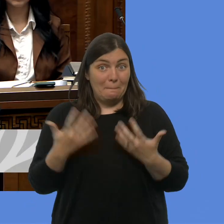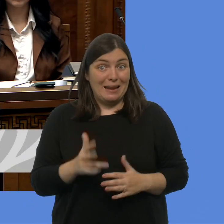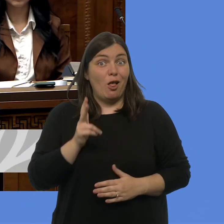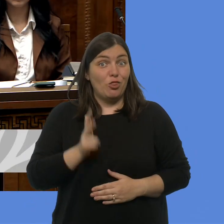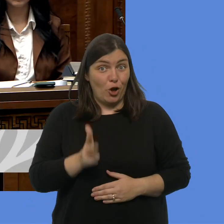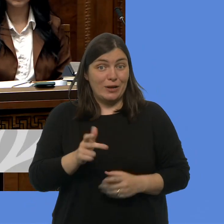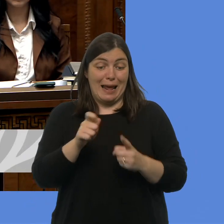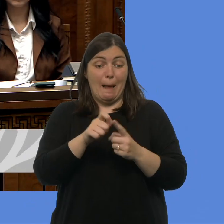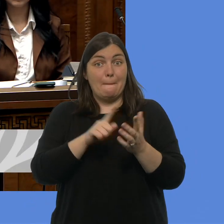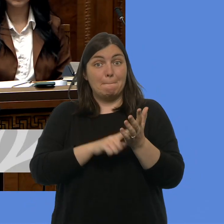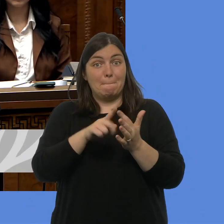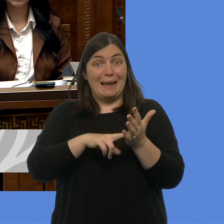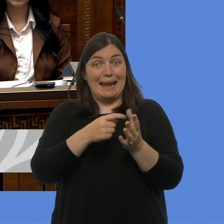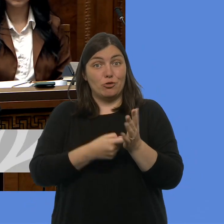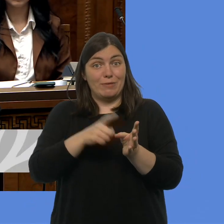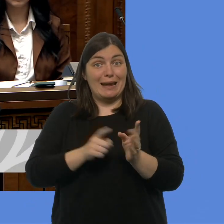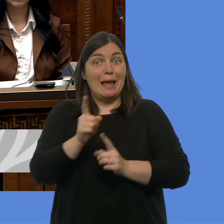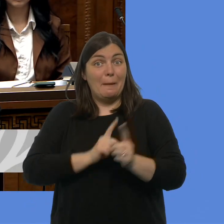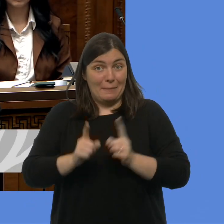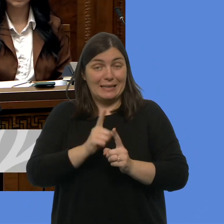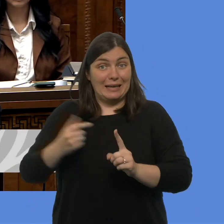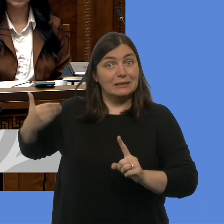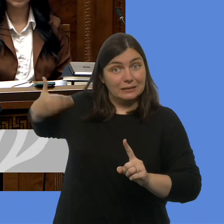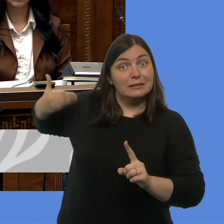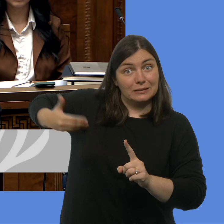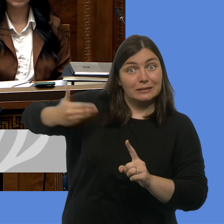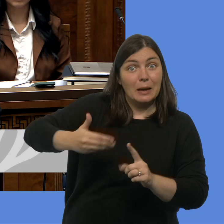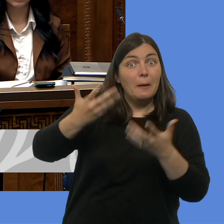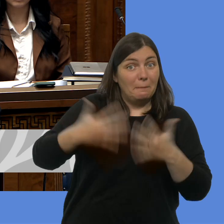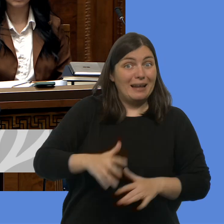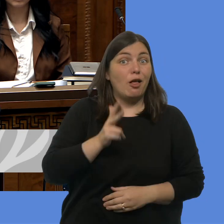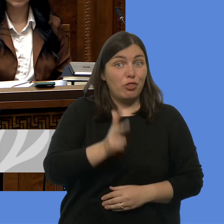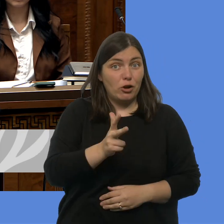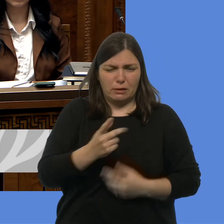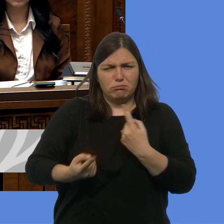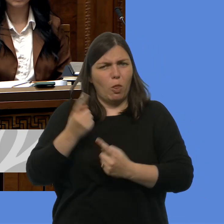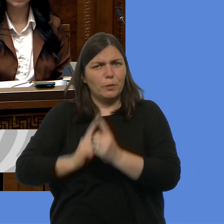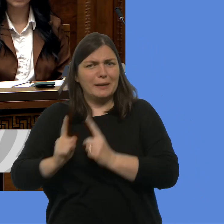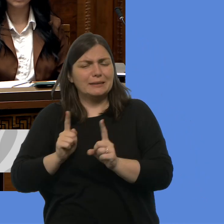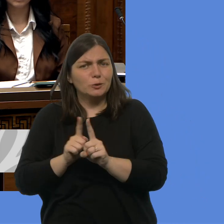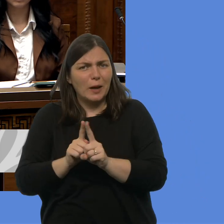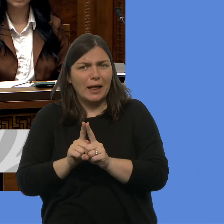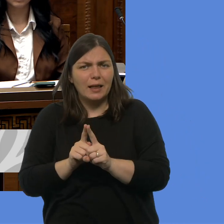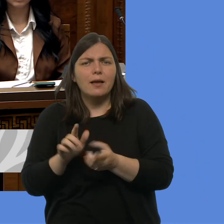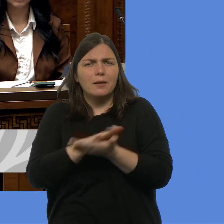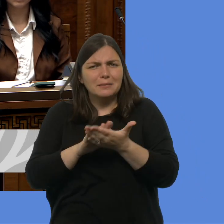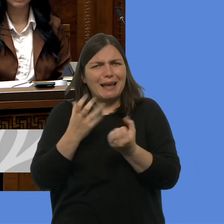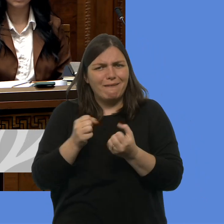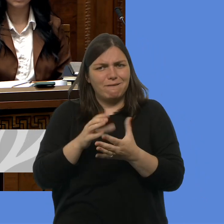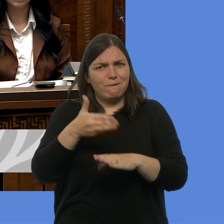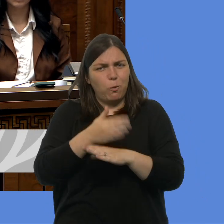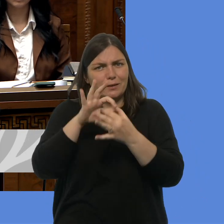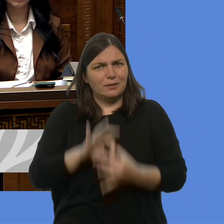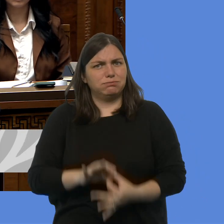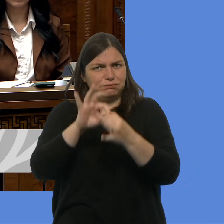over 330 meetings of the Council that have also taken place. That's sustained engagement across all the areas of cooperation, and I think it's very